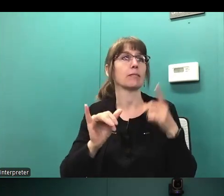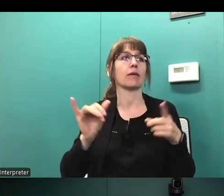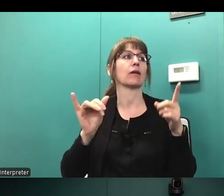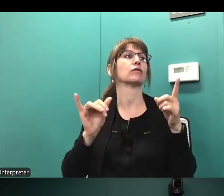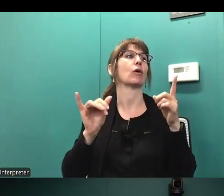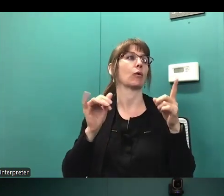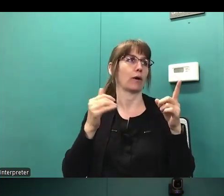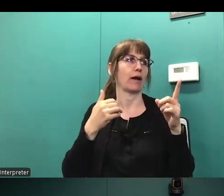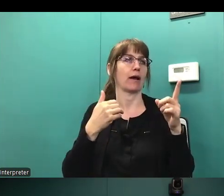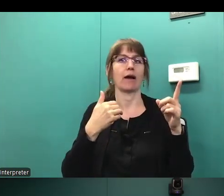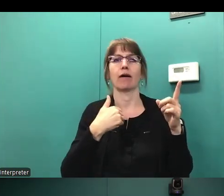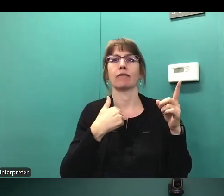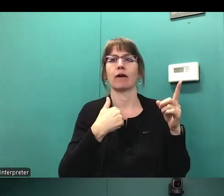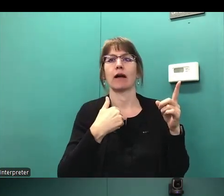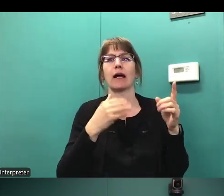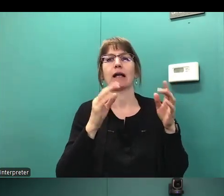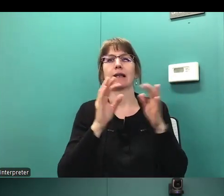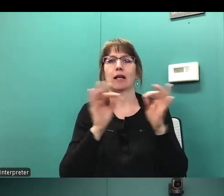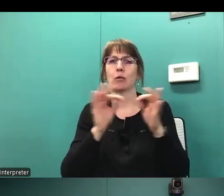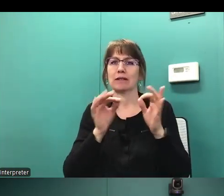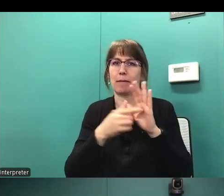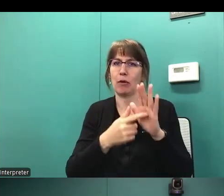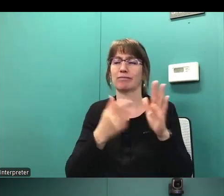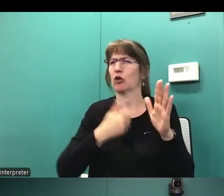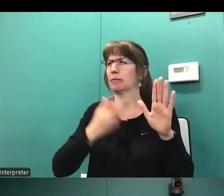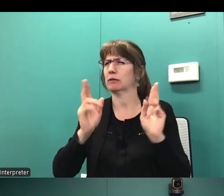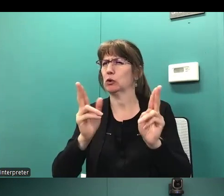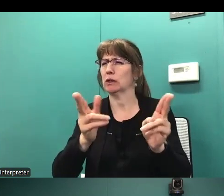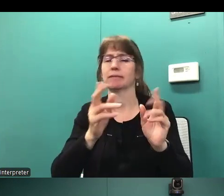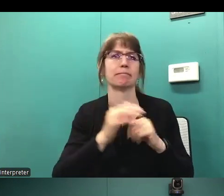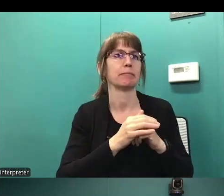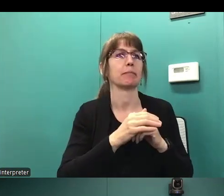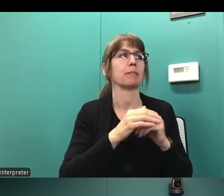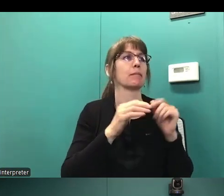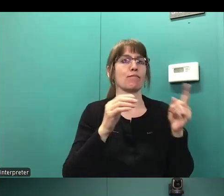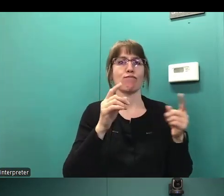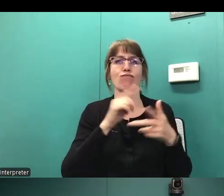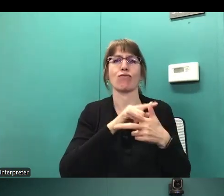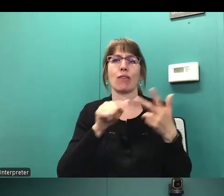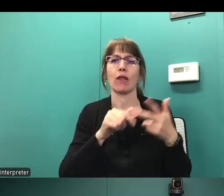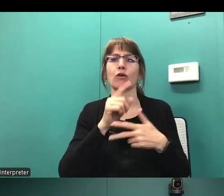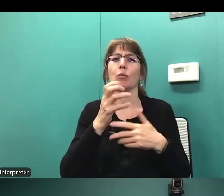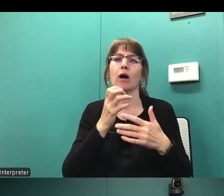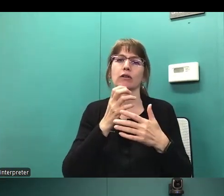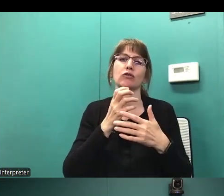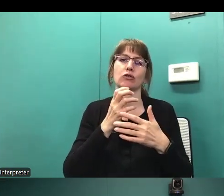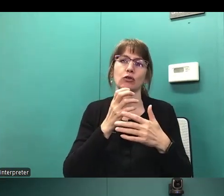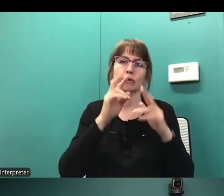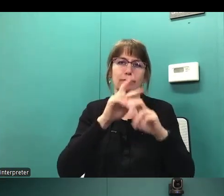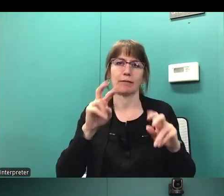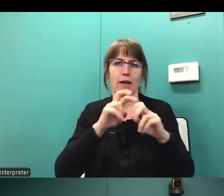what? So we want to calculate the MLU. I'm going to hurry this along. We want to analyze a sample, looking for